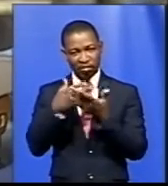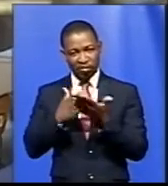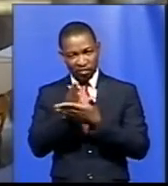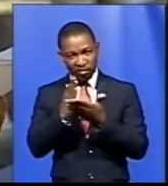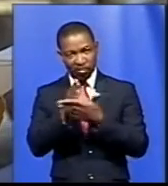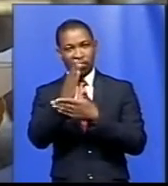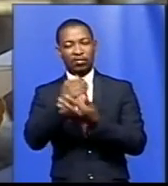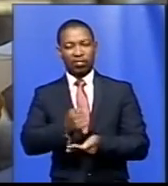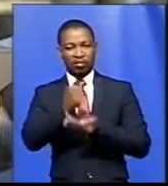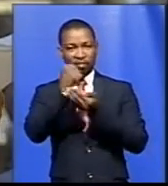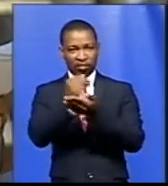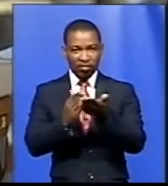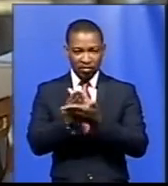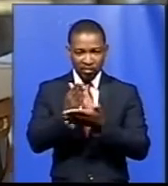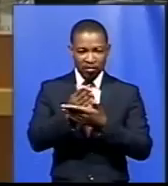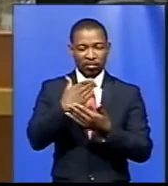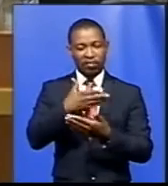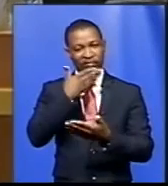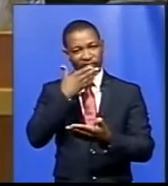budgets, and are of good quality.